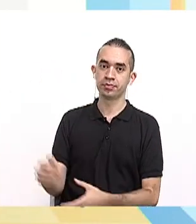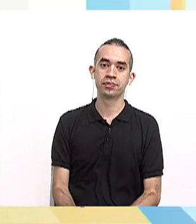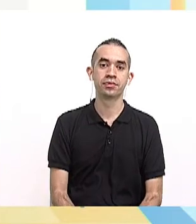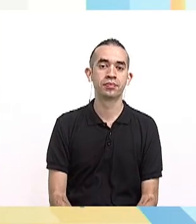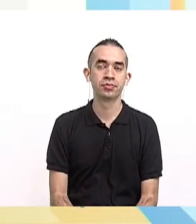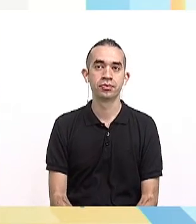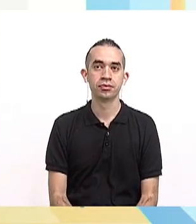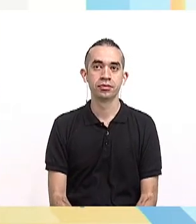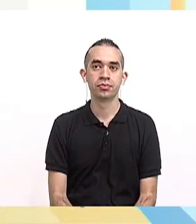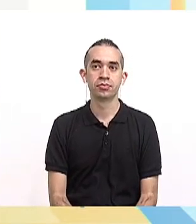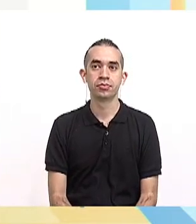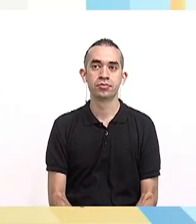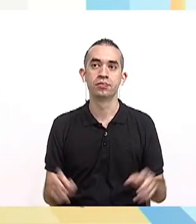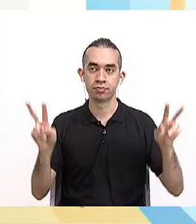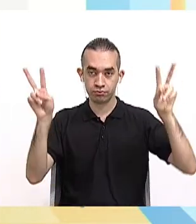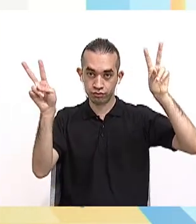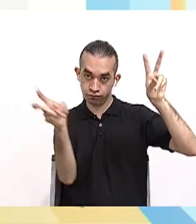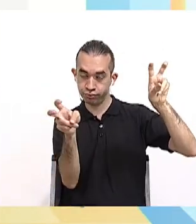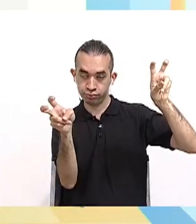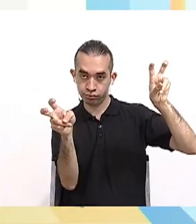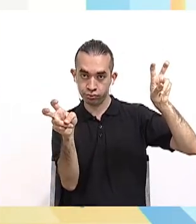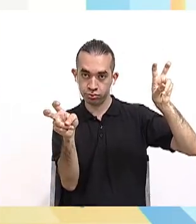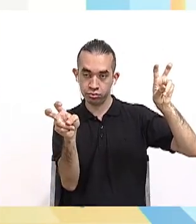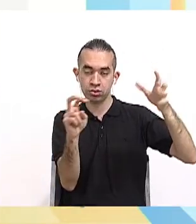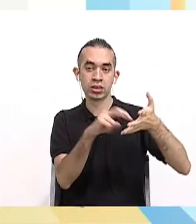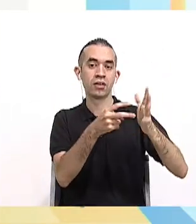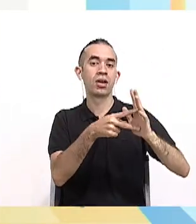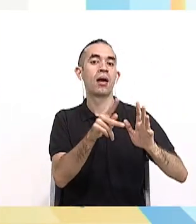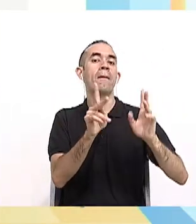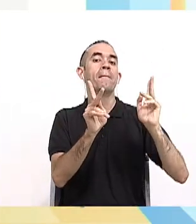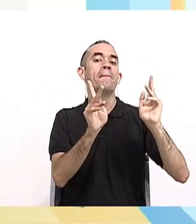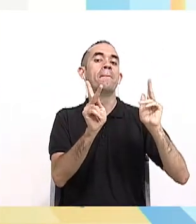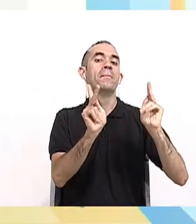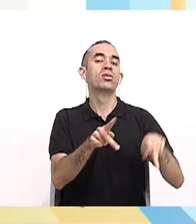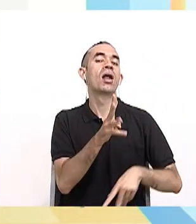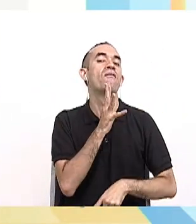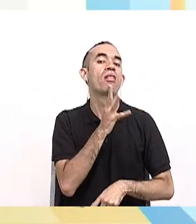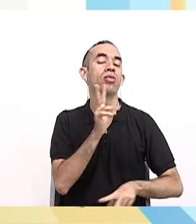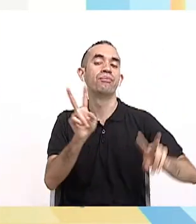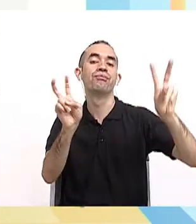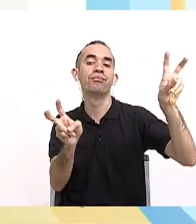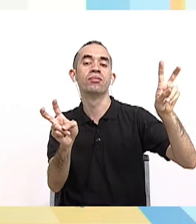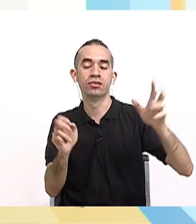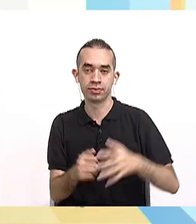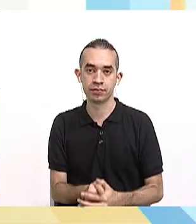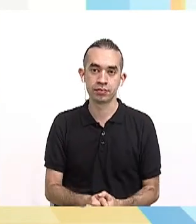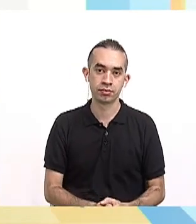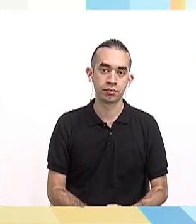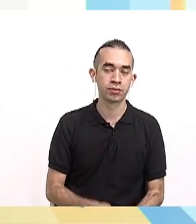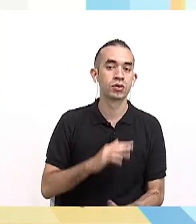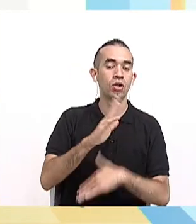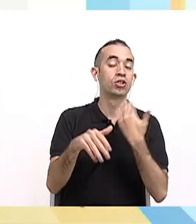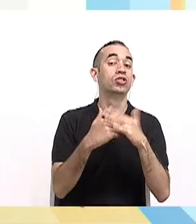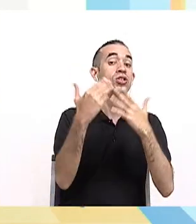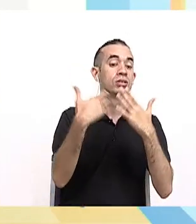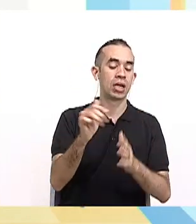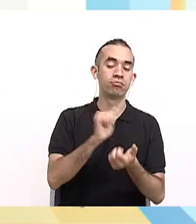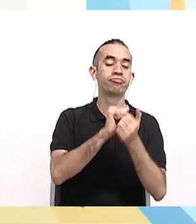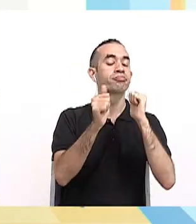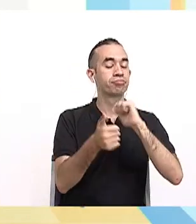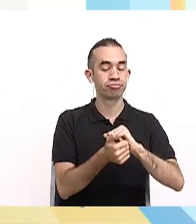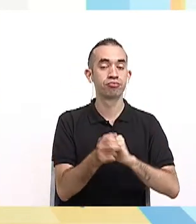says, and this is a quotation, so that means the words of somebody. This one says, we are all changed and look